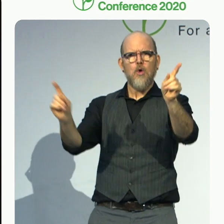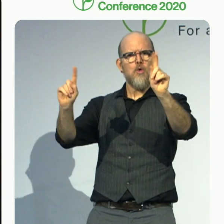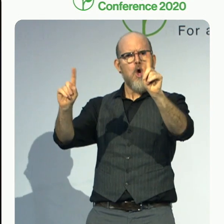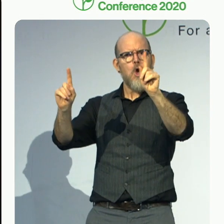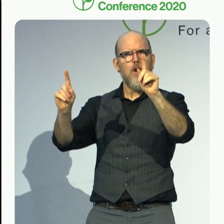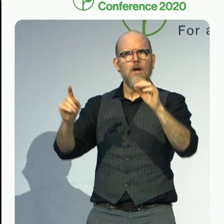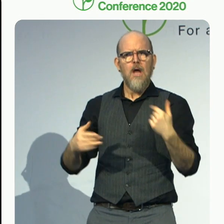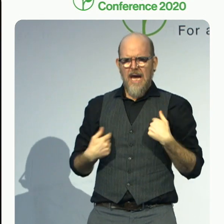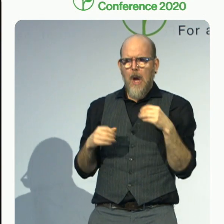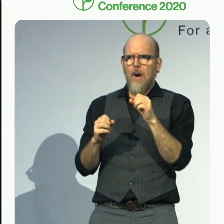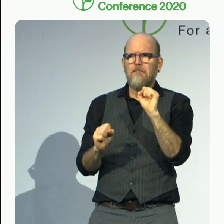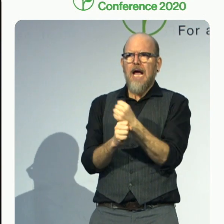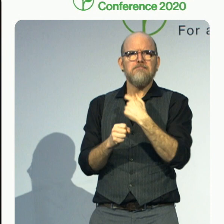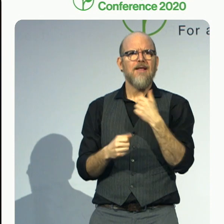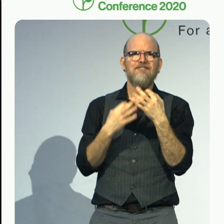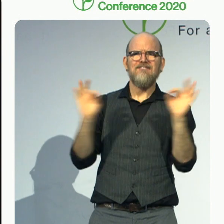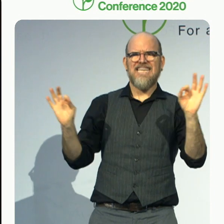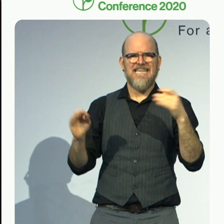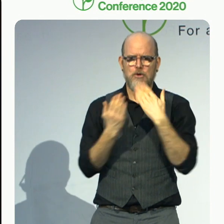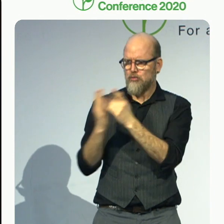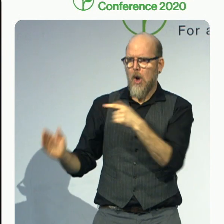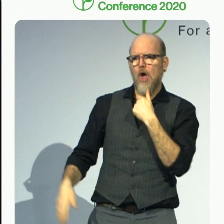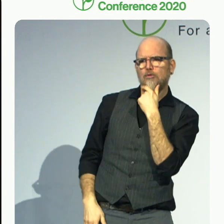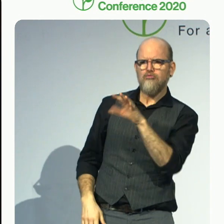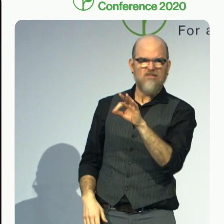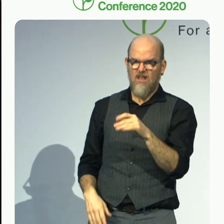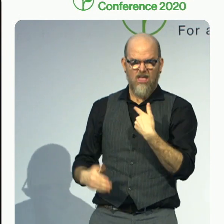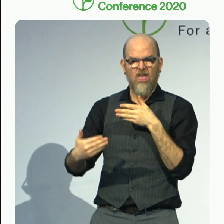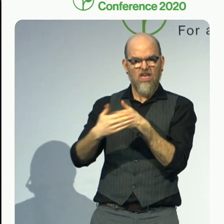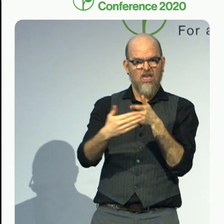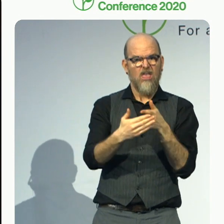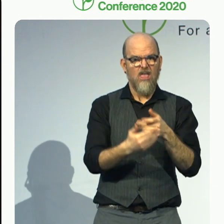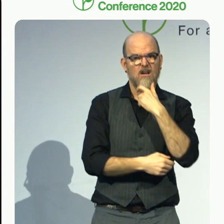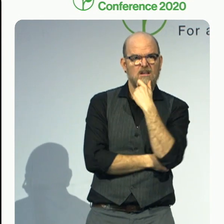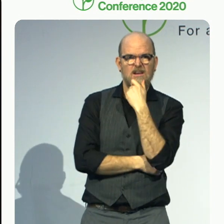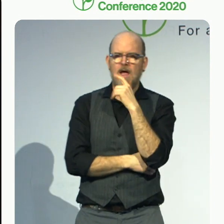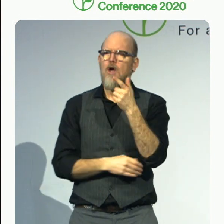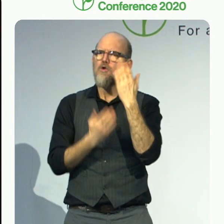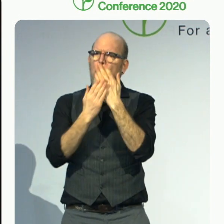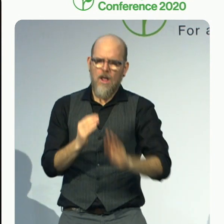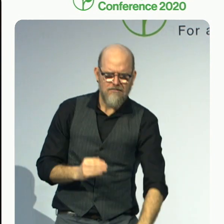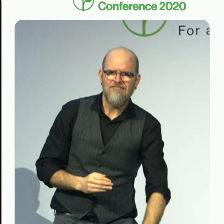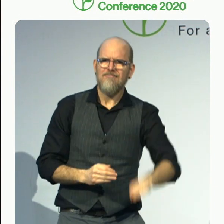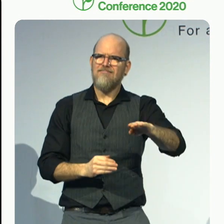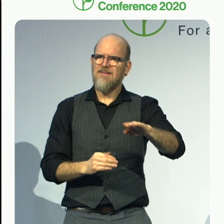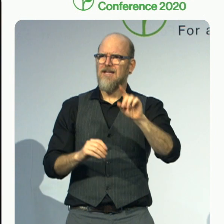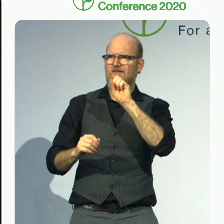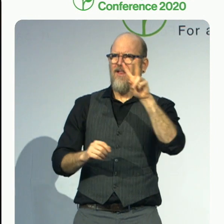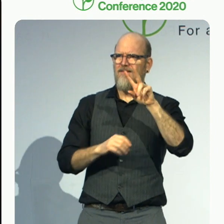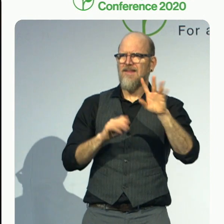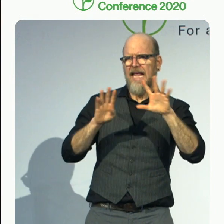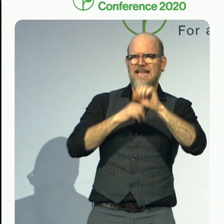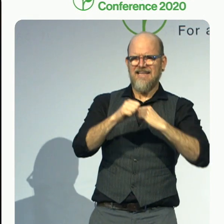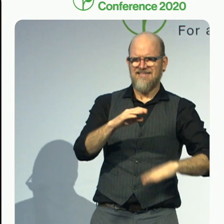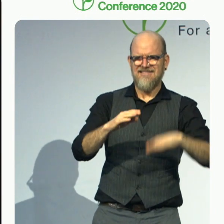which is not completely accessible, where not all the teachers are educated in inclusive education, and on the